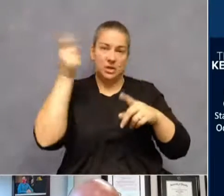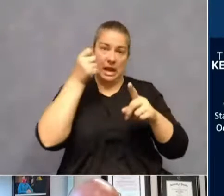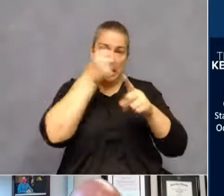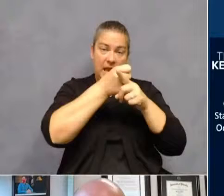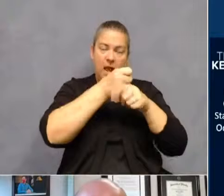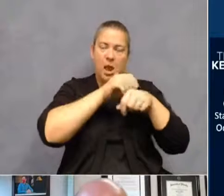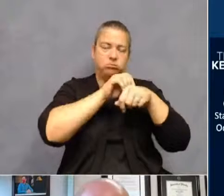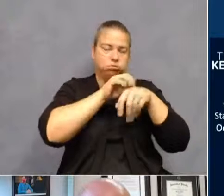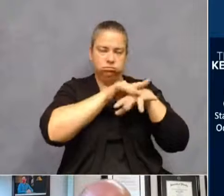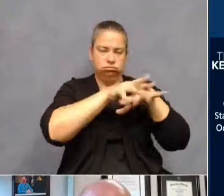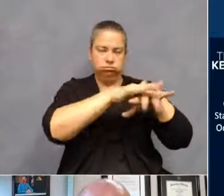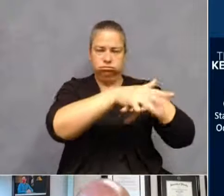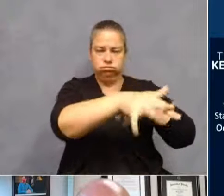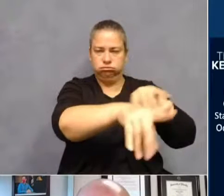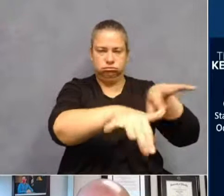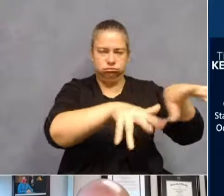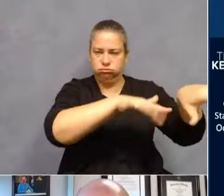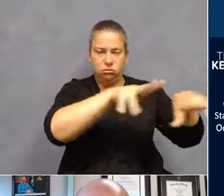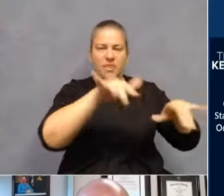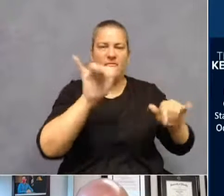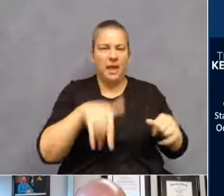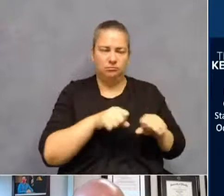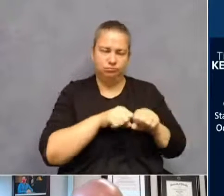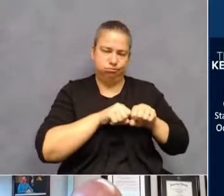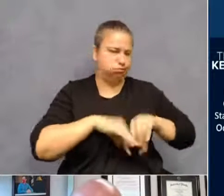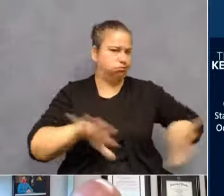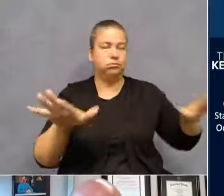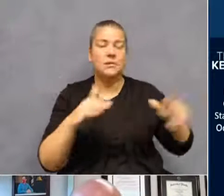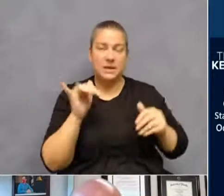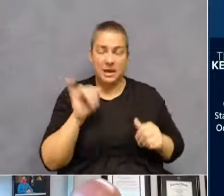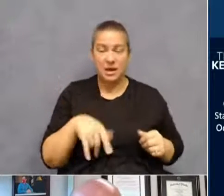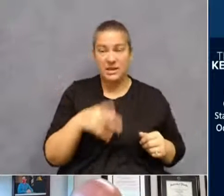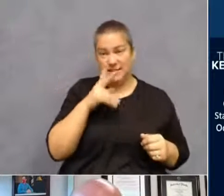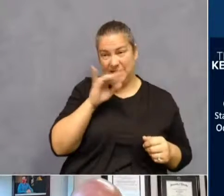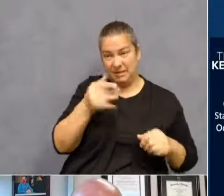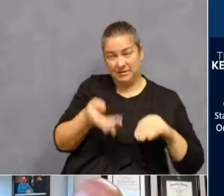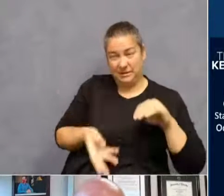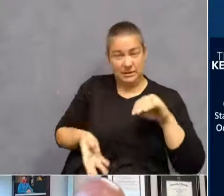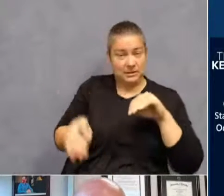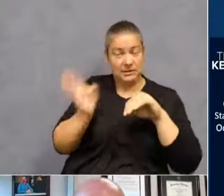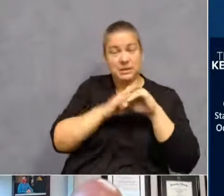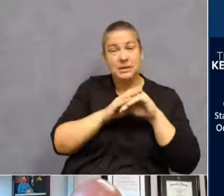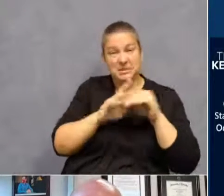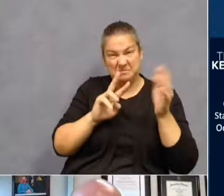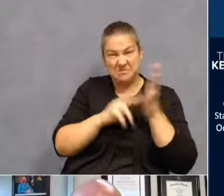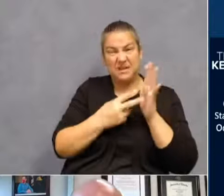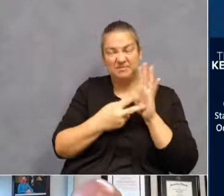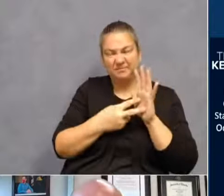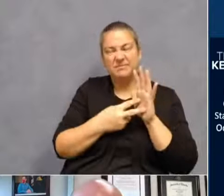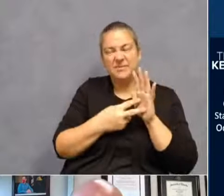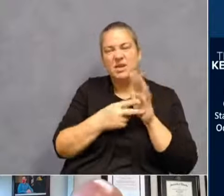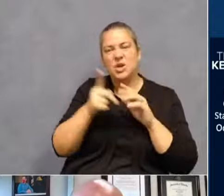number of cases, which I think goes to show that this will hit rural America just like it will hit